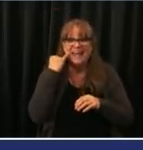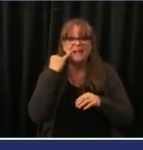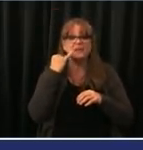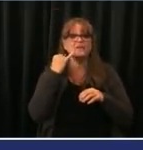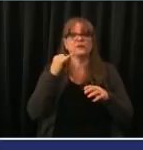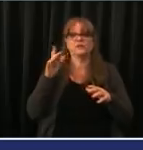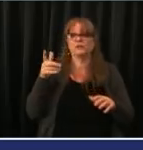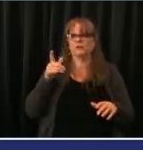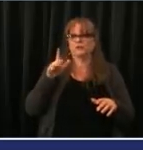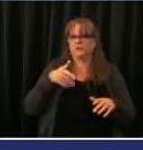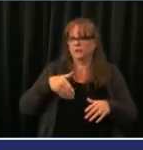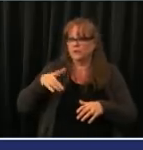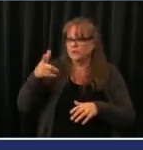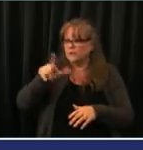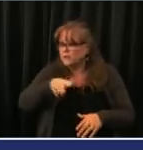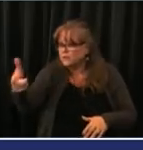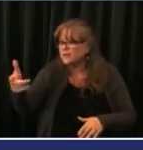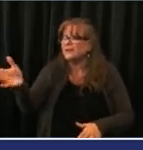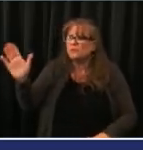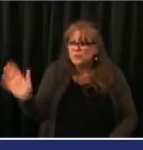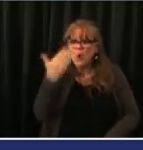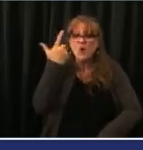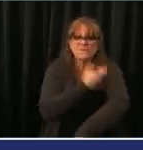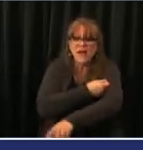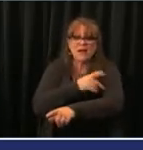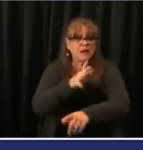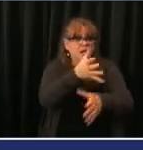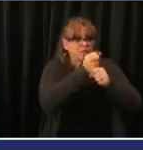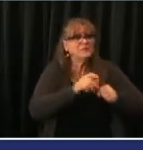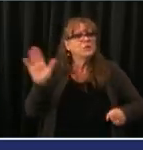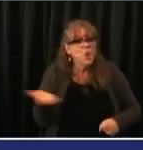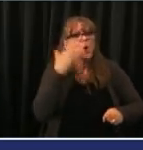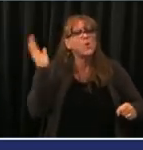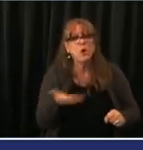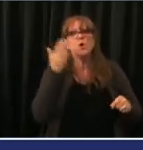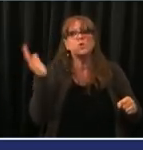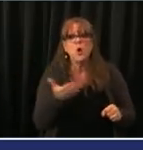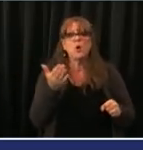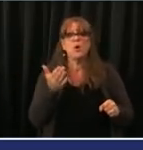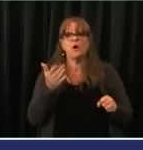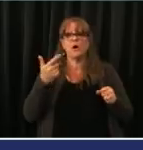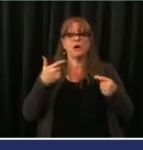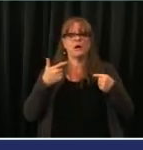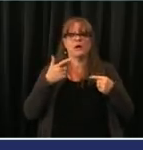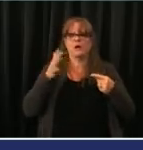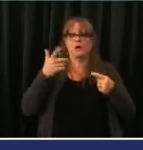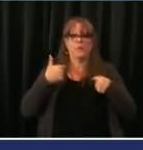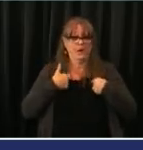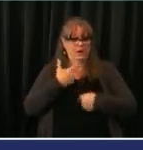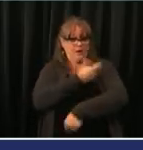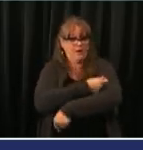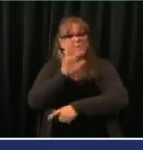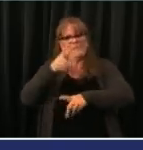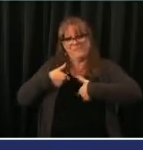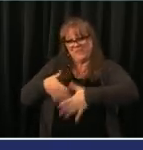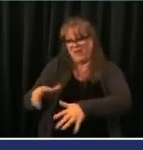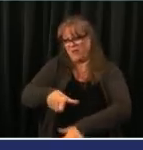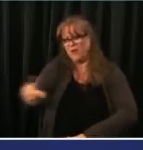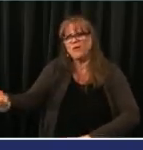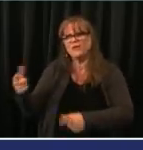vaccine. Don't feel guilty. Don't feel you're not worthy. You are. We need to get it to you to protect you. Get